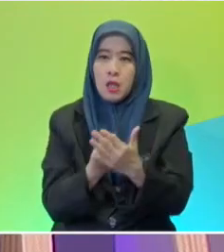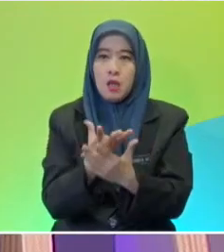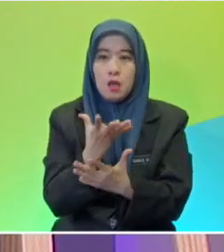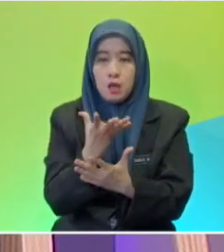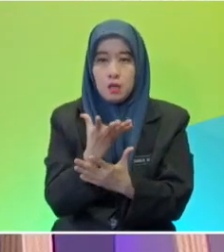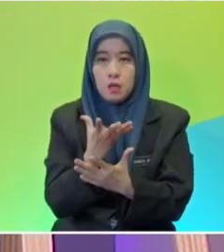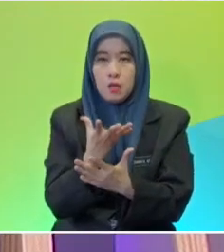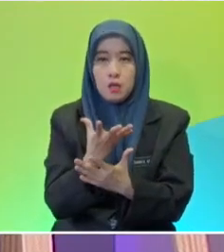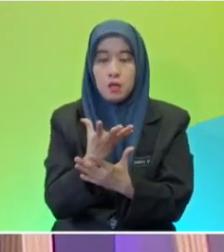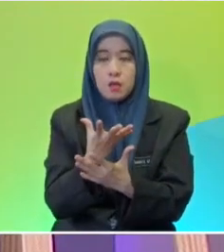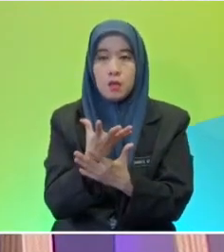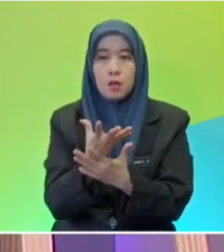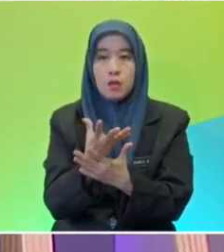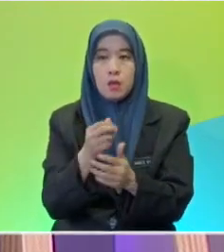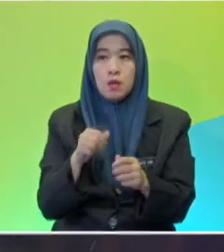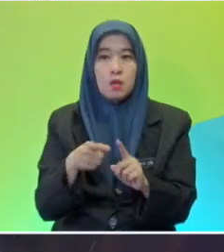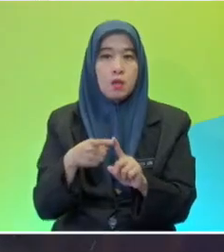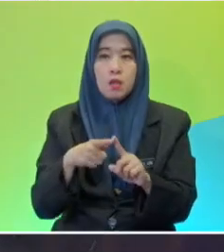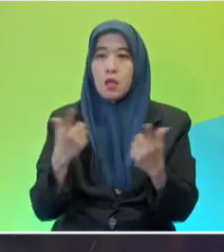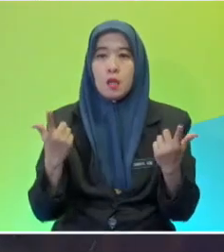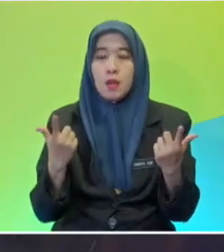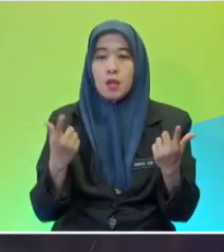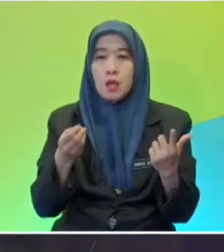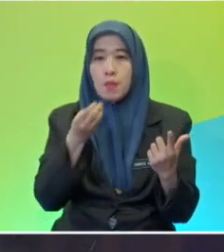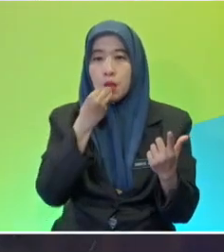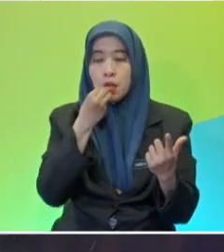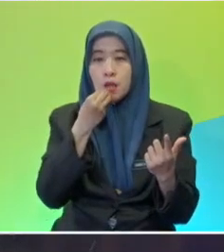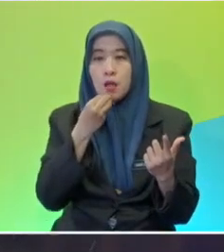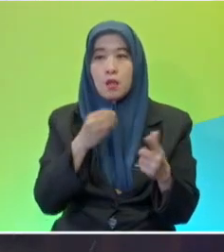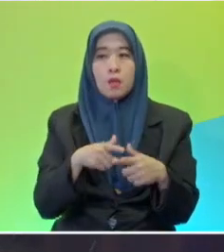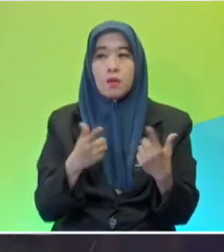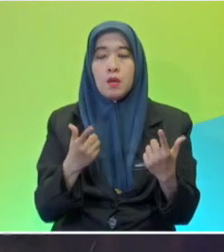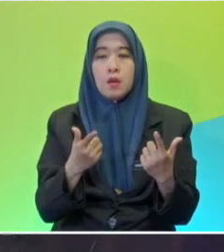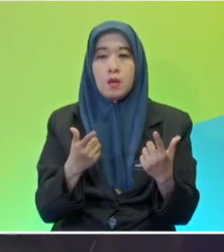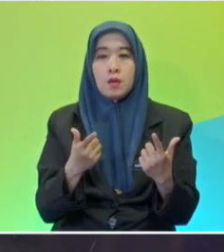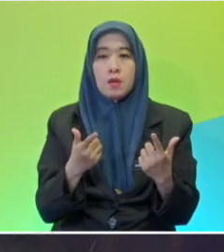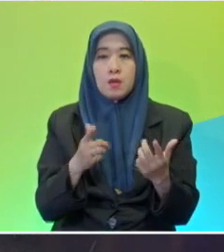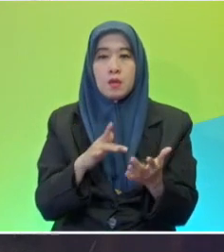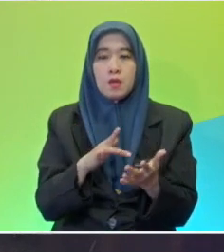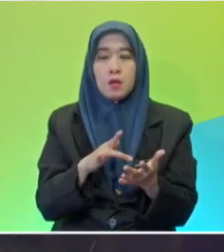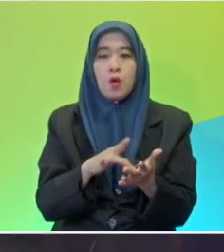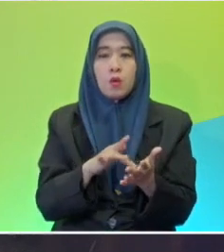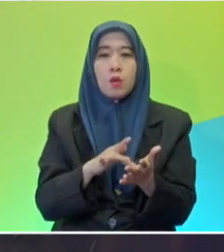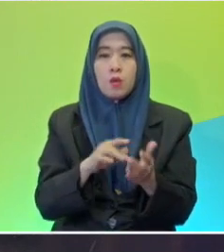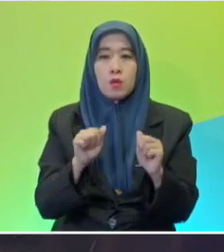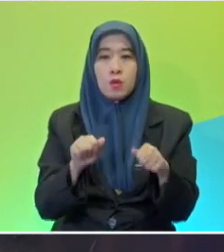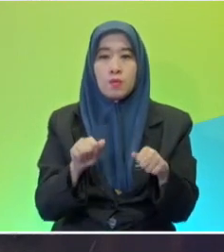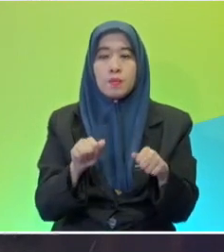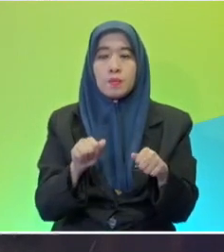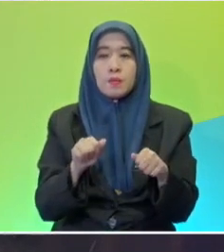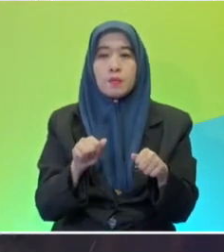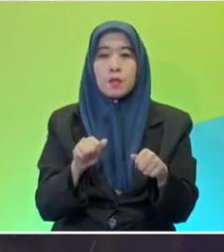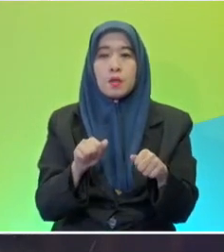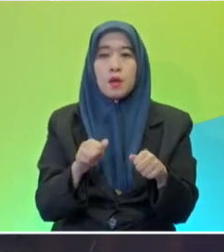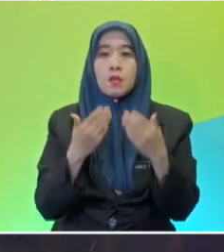the food, air, and one more what? Food, air, medicine. Medicine, yeah. That's right. Yeah, that's what we have learned. All right. Yes. Thank you so